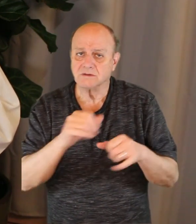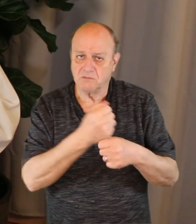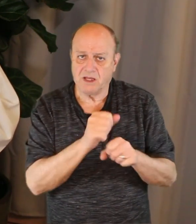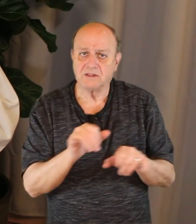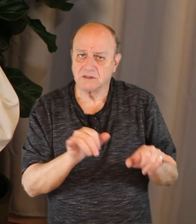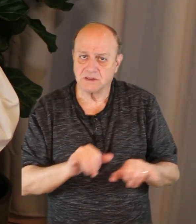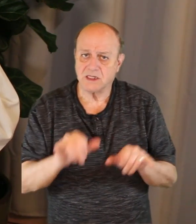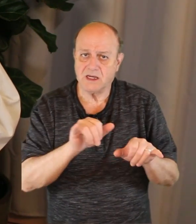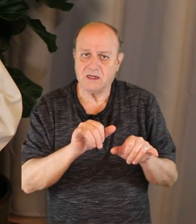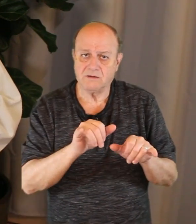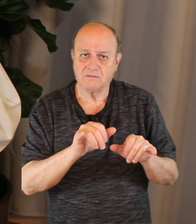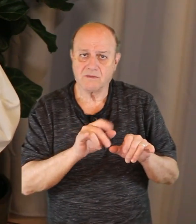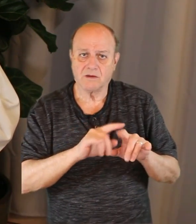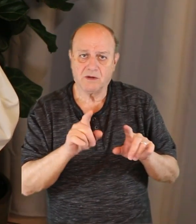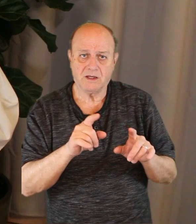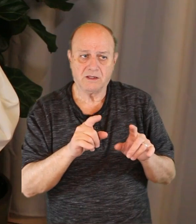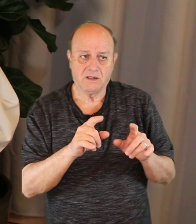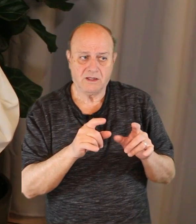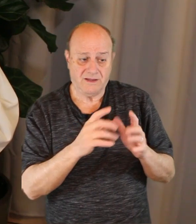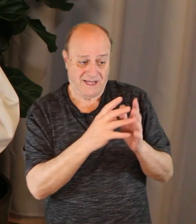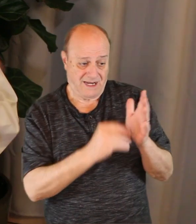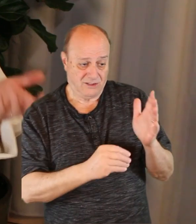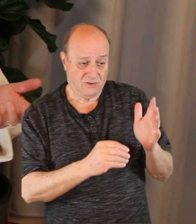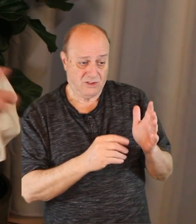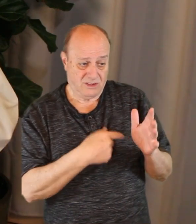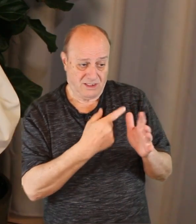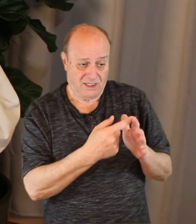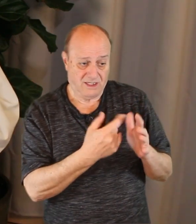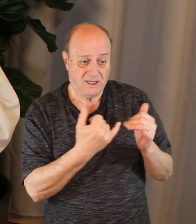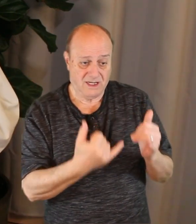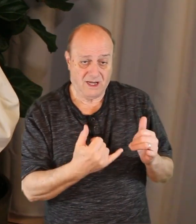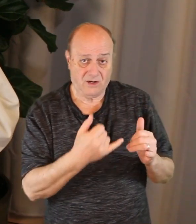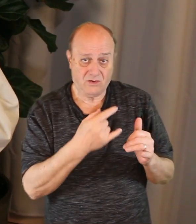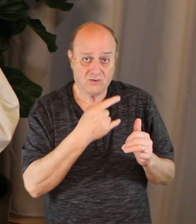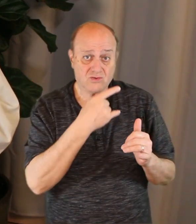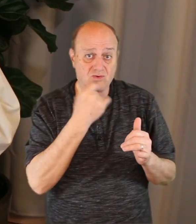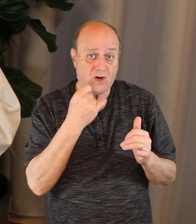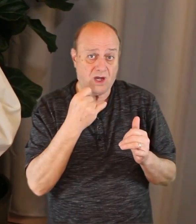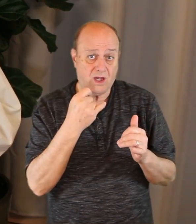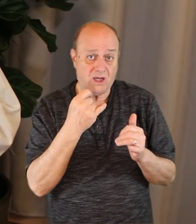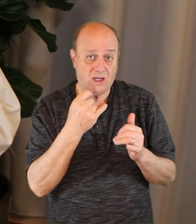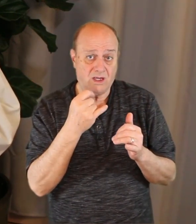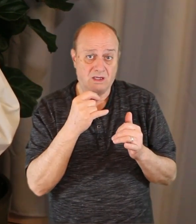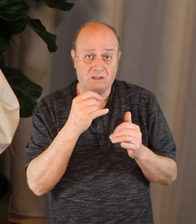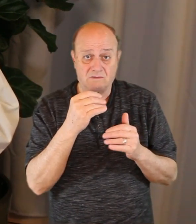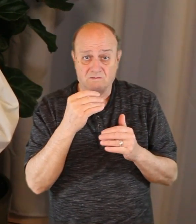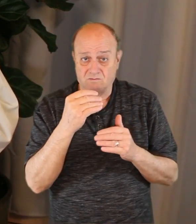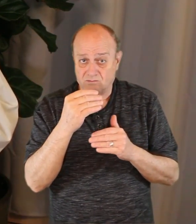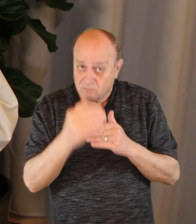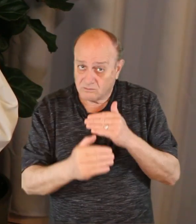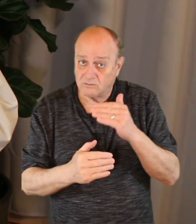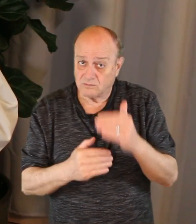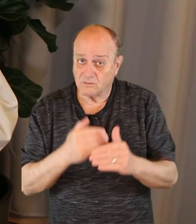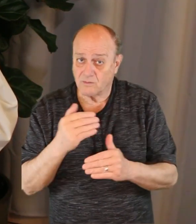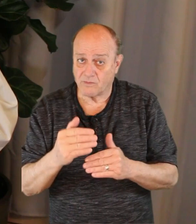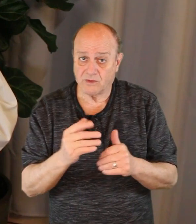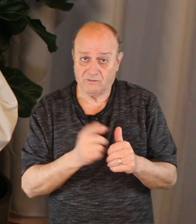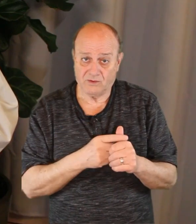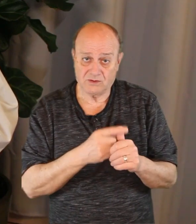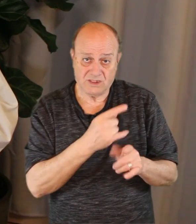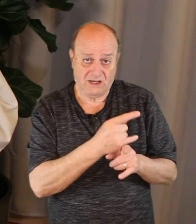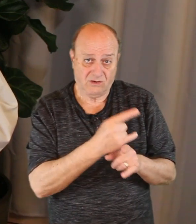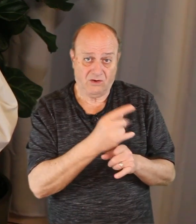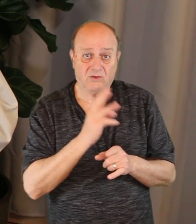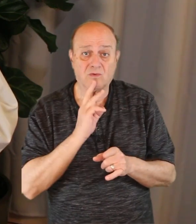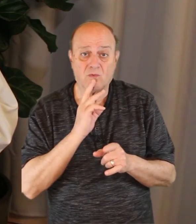bath, and then the extract is taken out, but there's a couple of extra processes. First of all, the alcohol